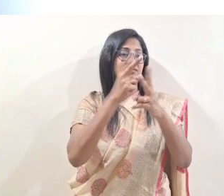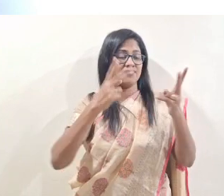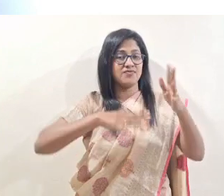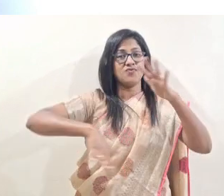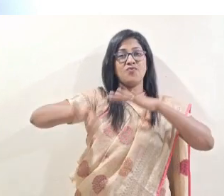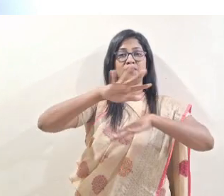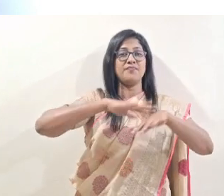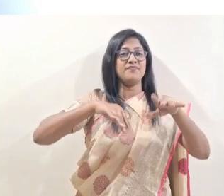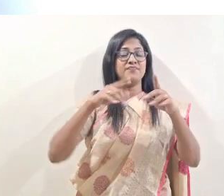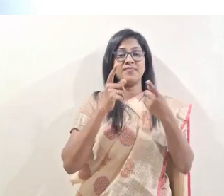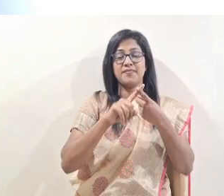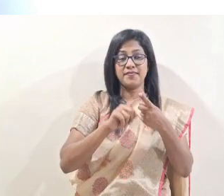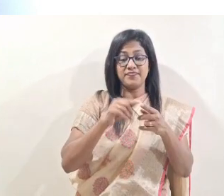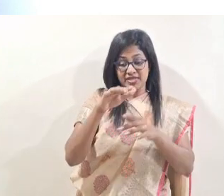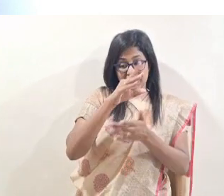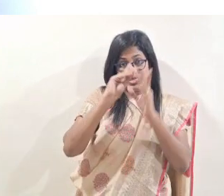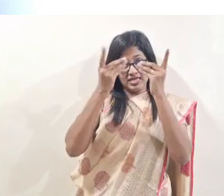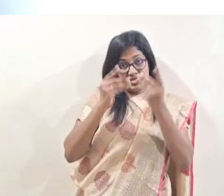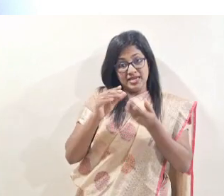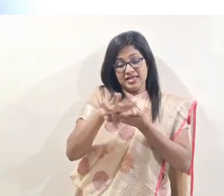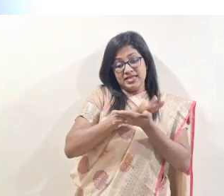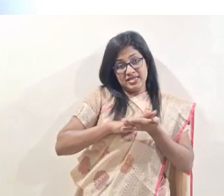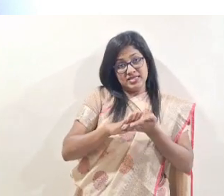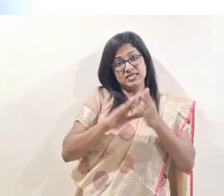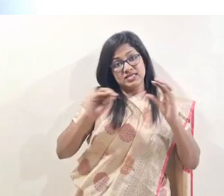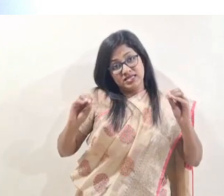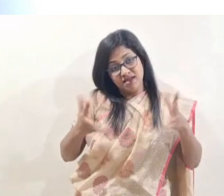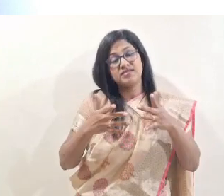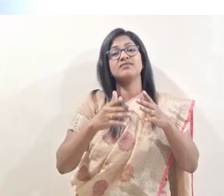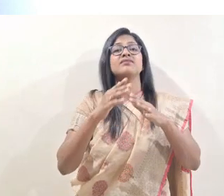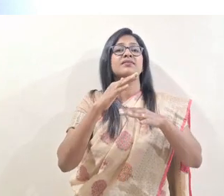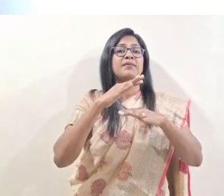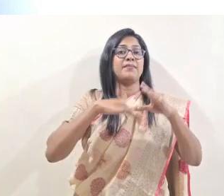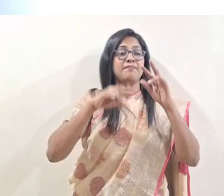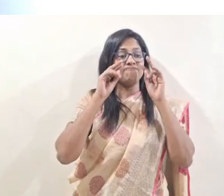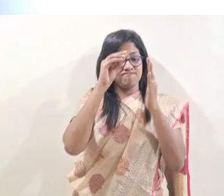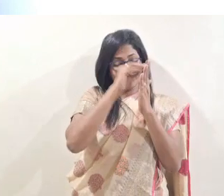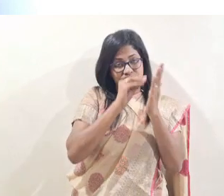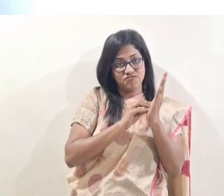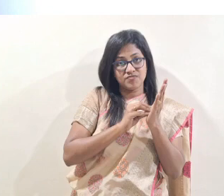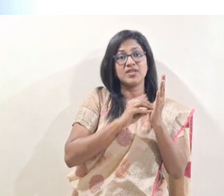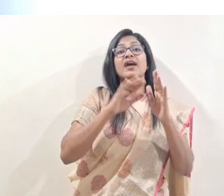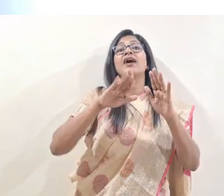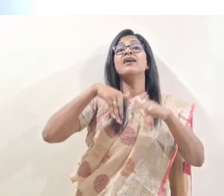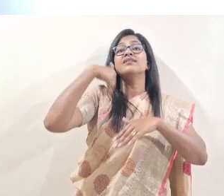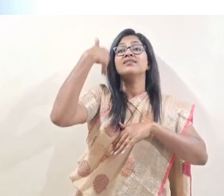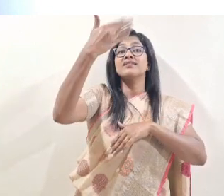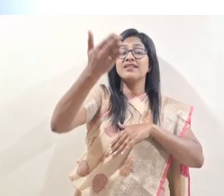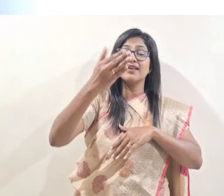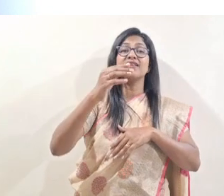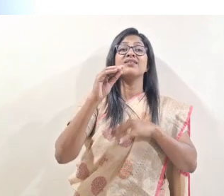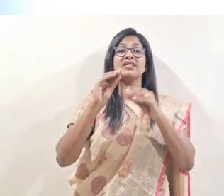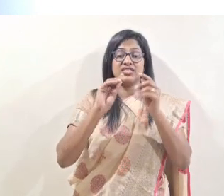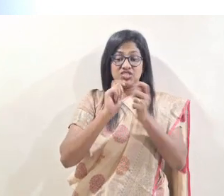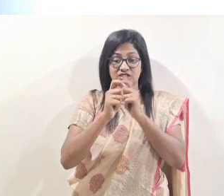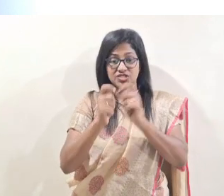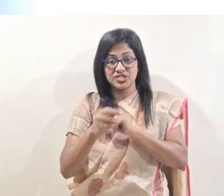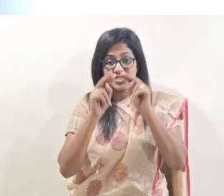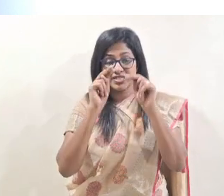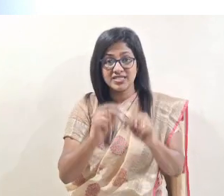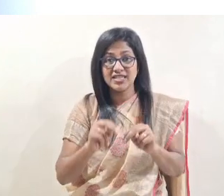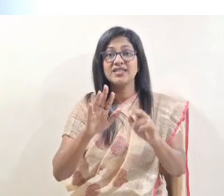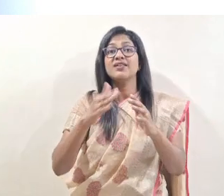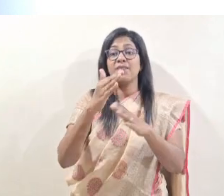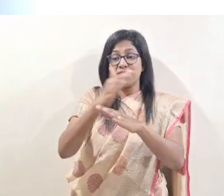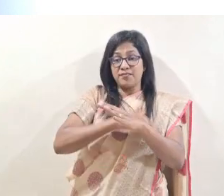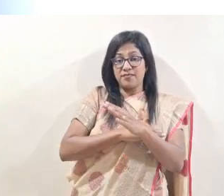be looked at the design stage. Otherwise, the modifications required at a later date prior to commissioning